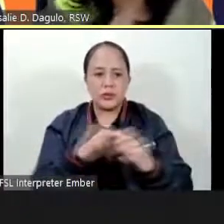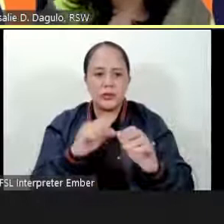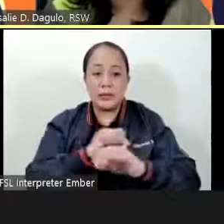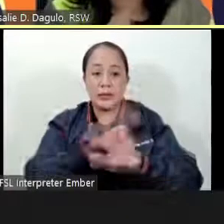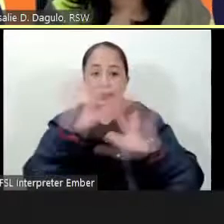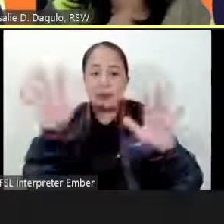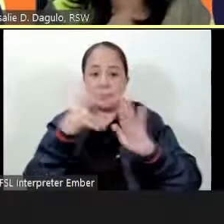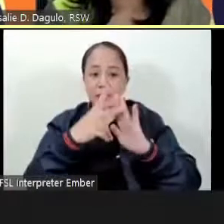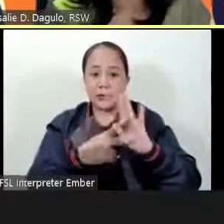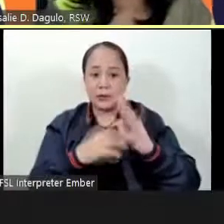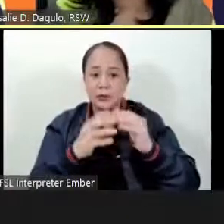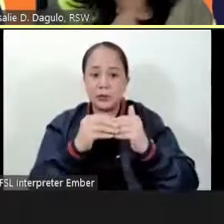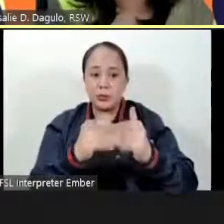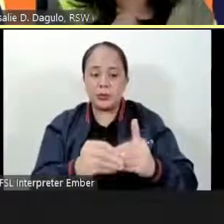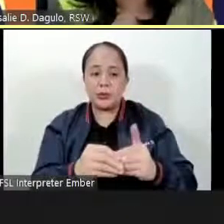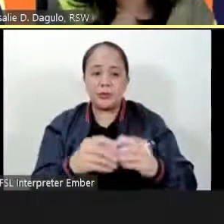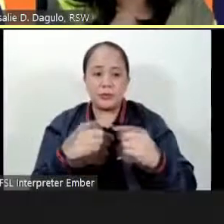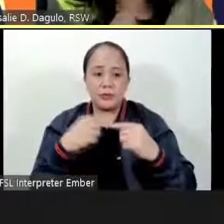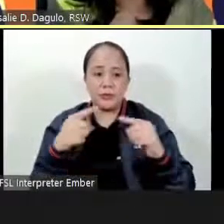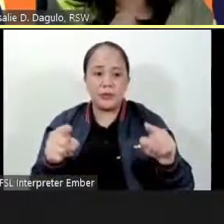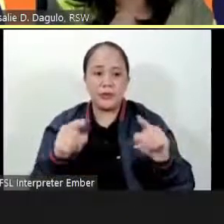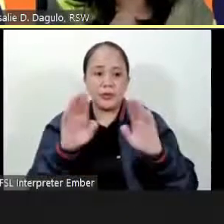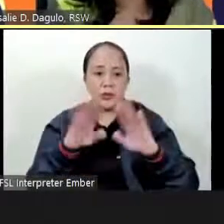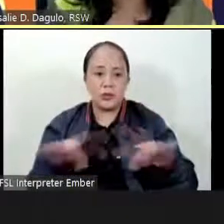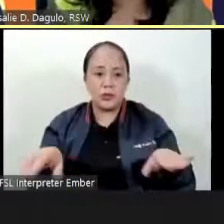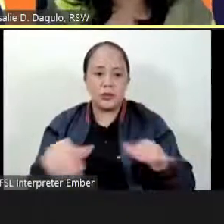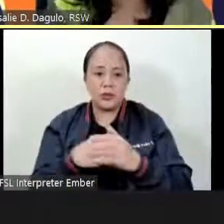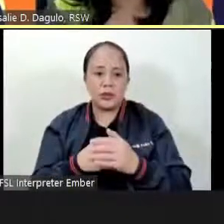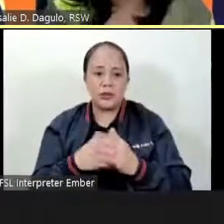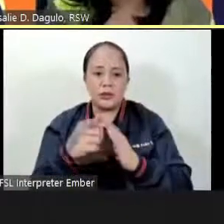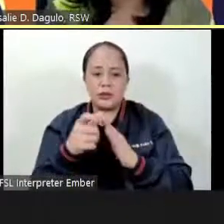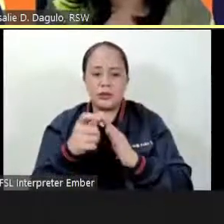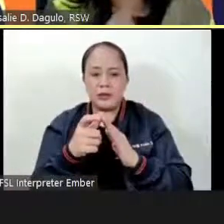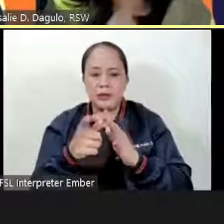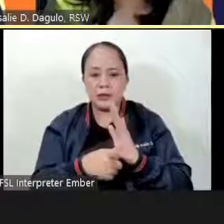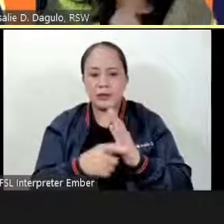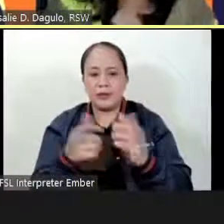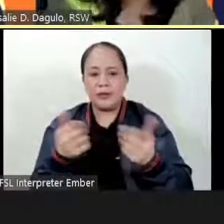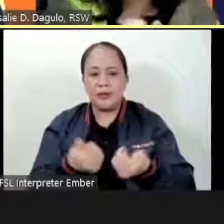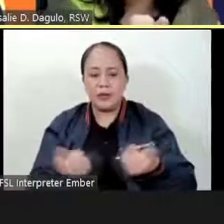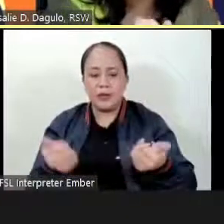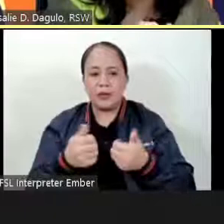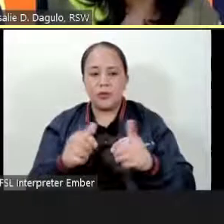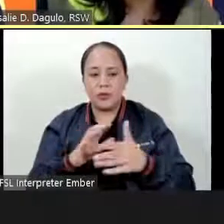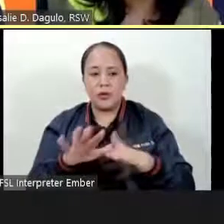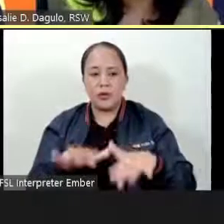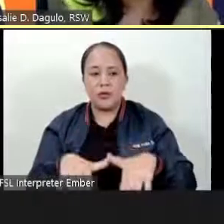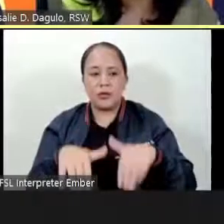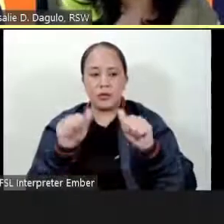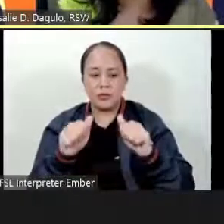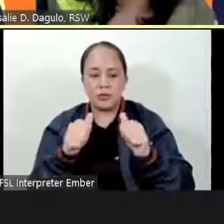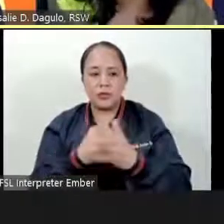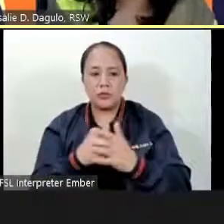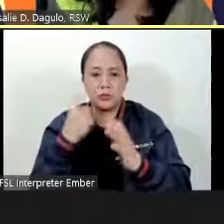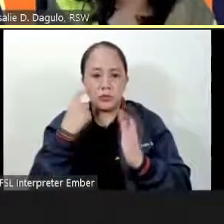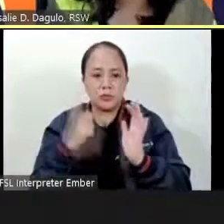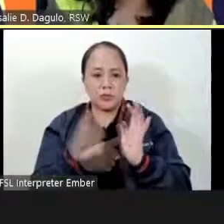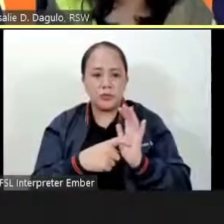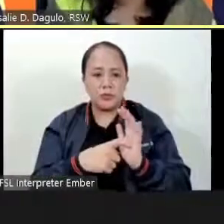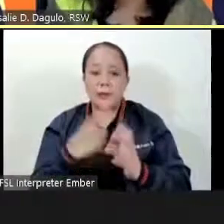turnaround time for the declaration of children as legally available for adoption. And here you will be noting in